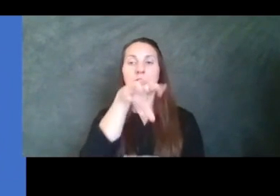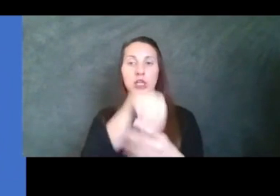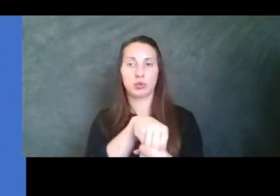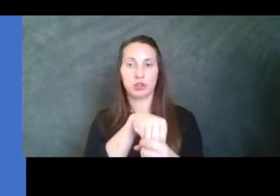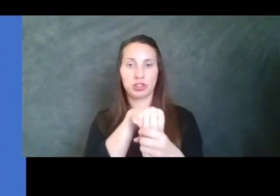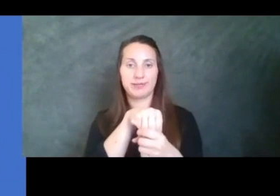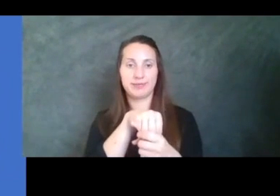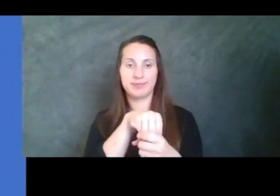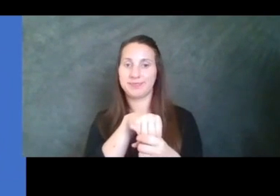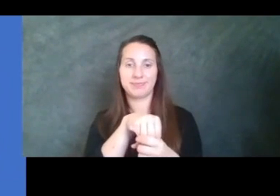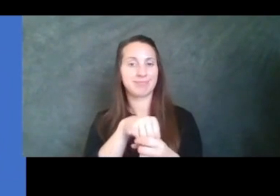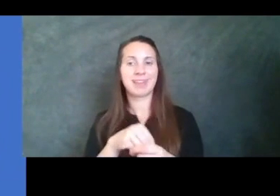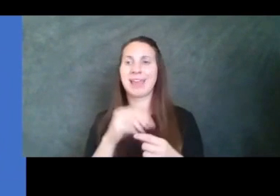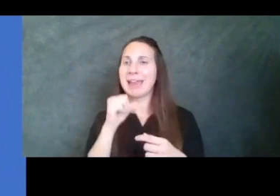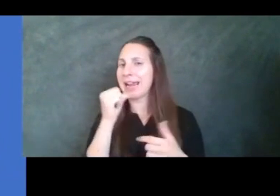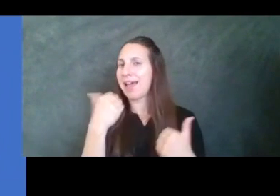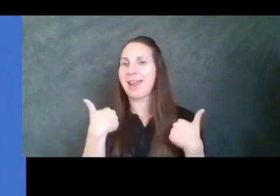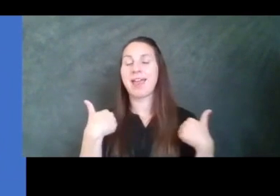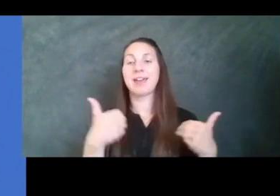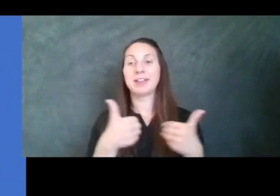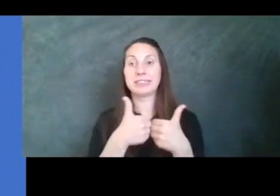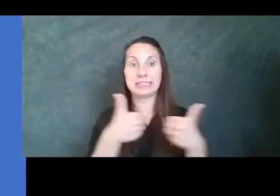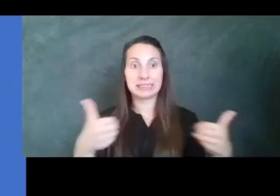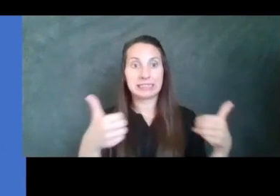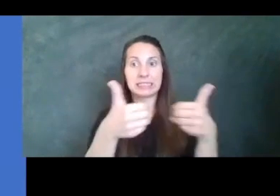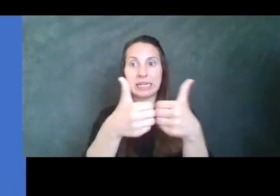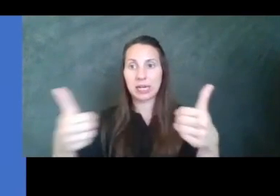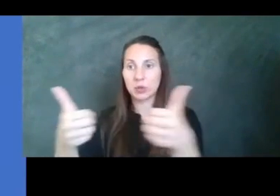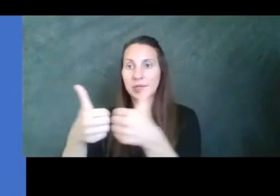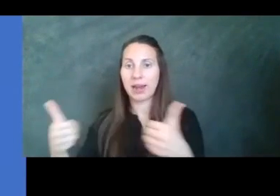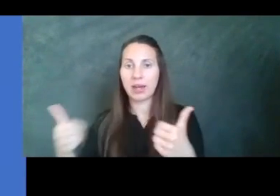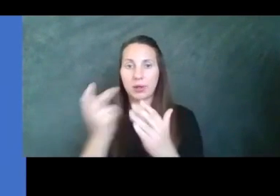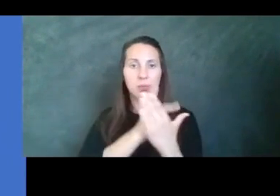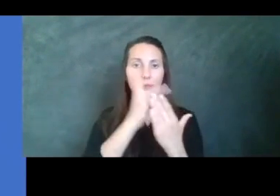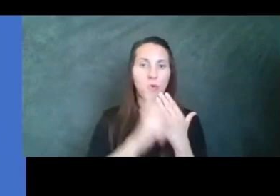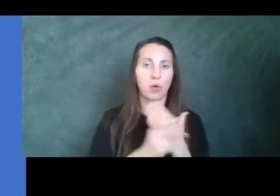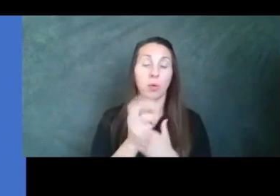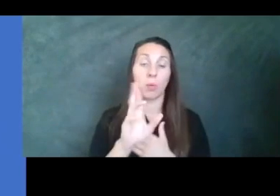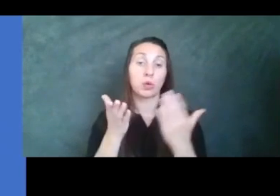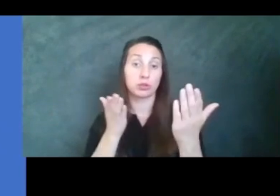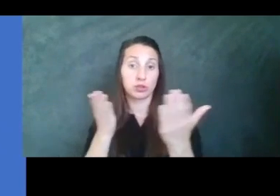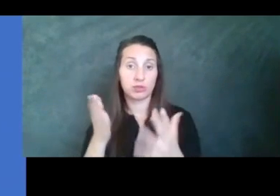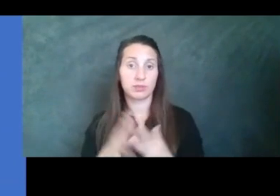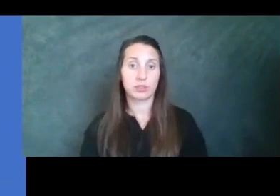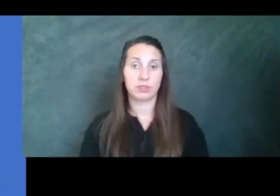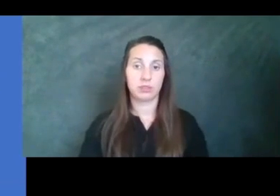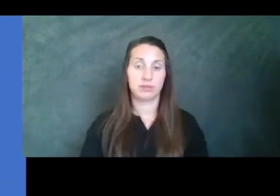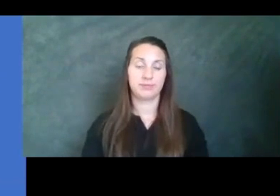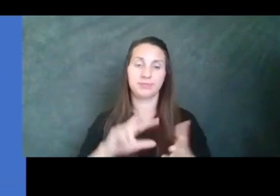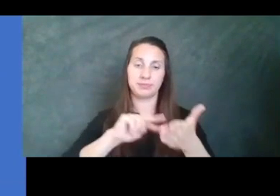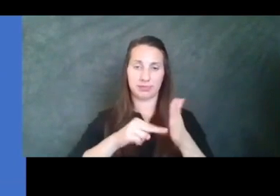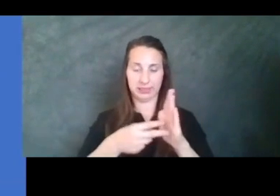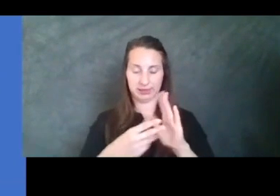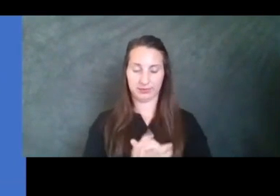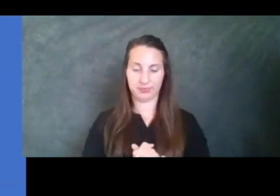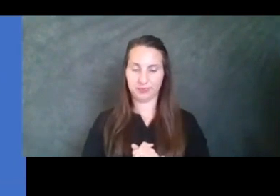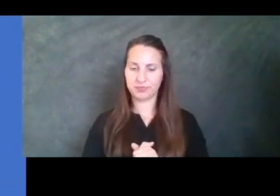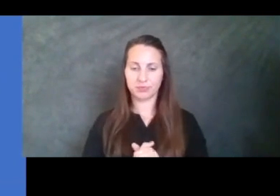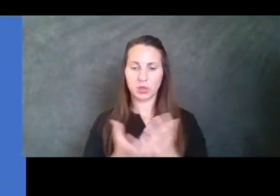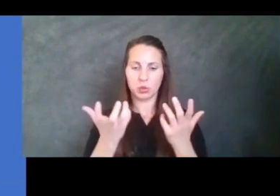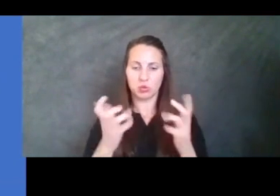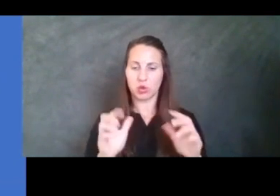not to have segregated programs or services. So you don't want to segregate